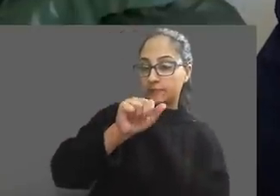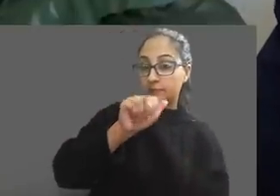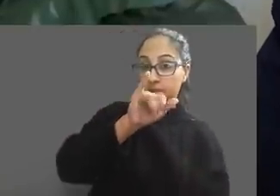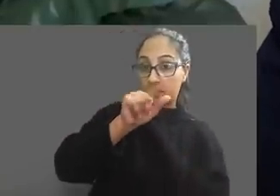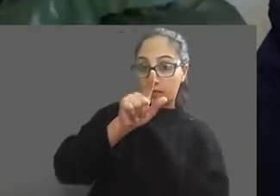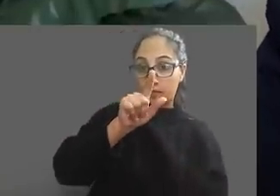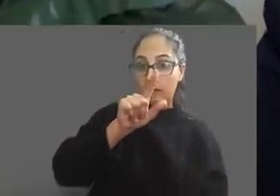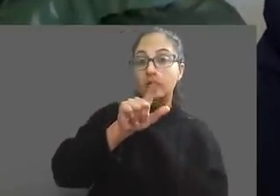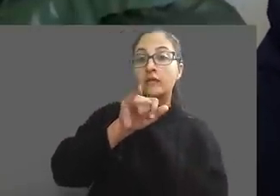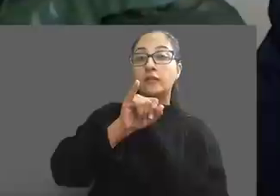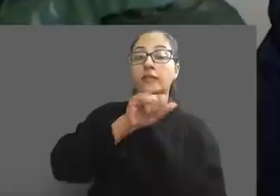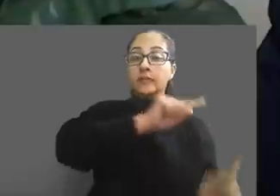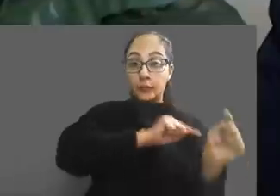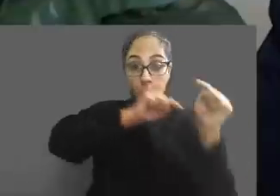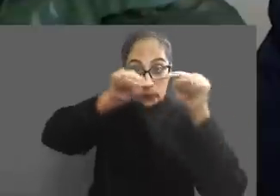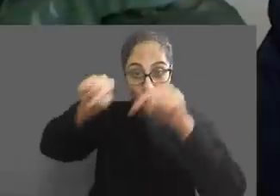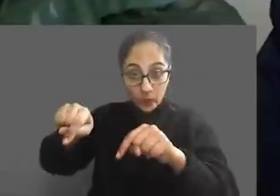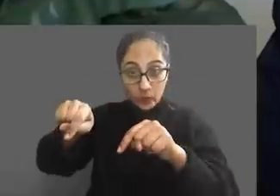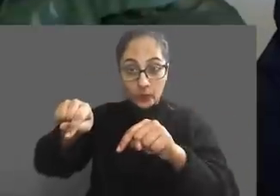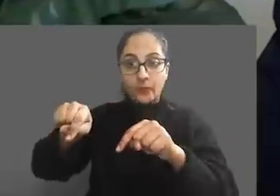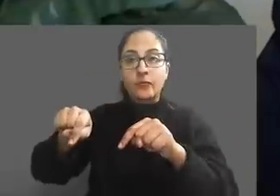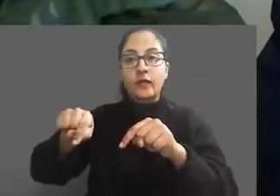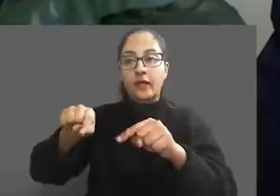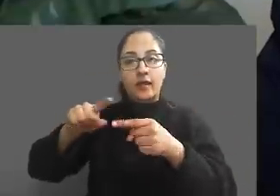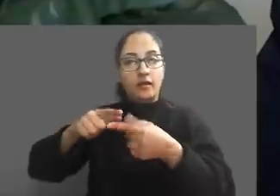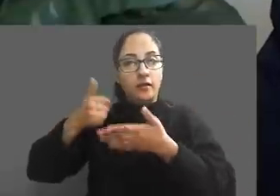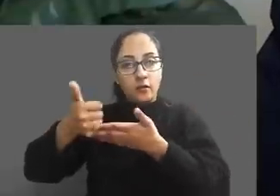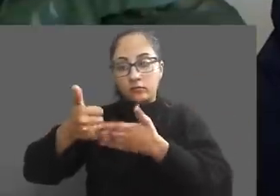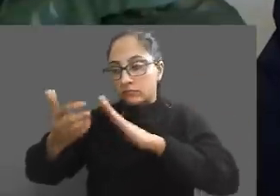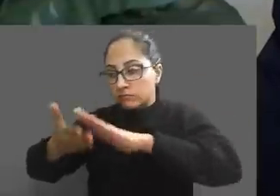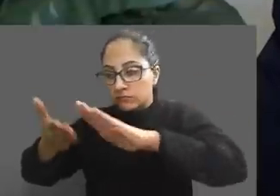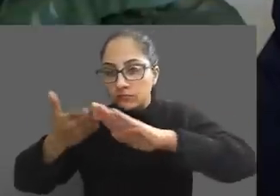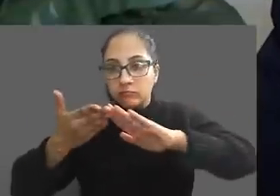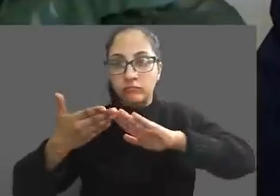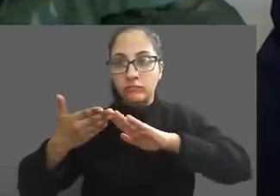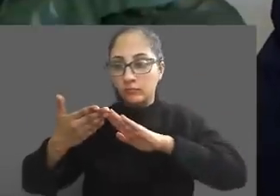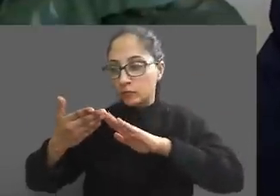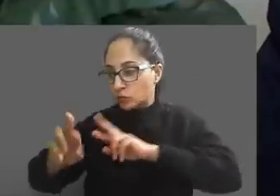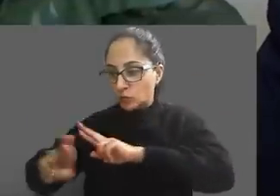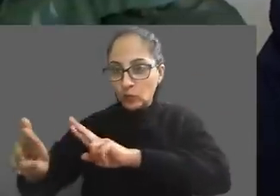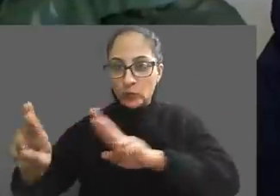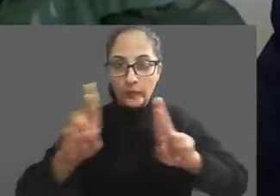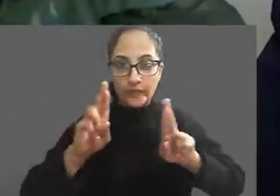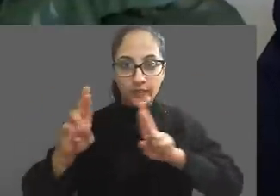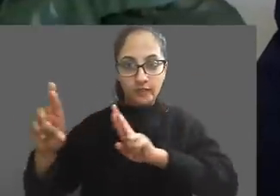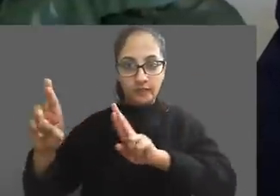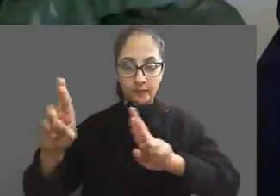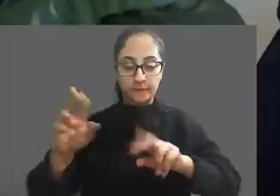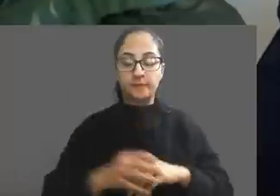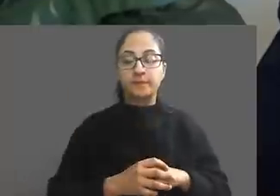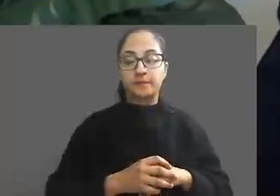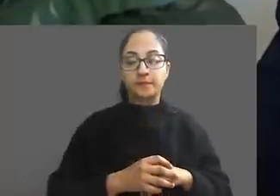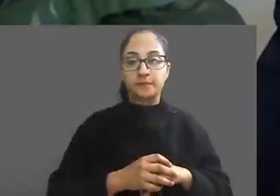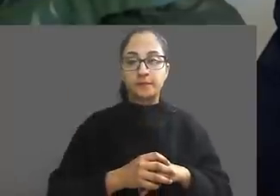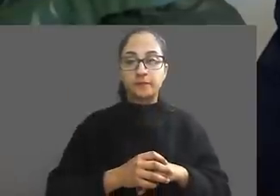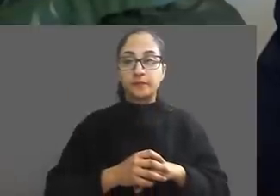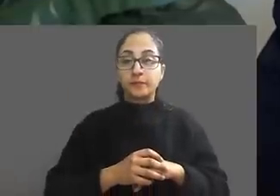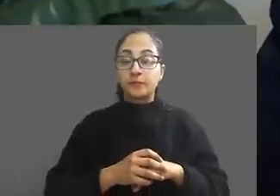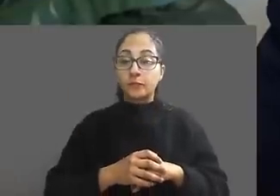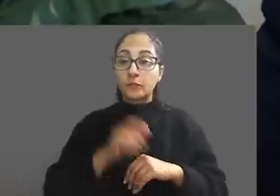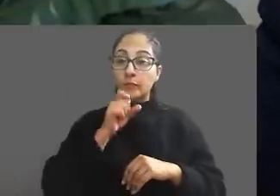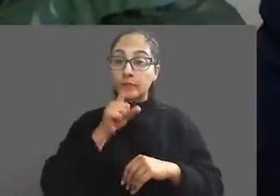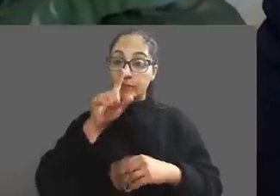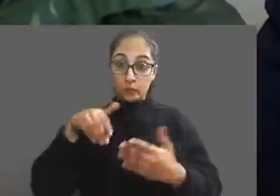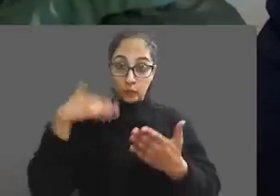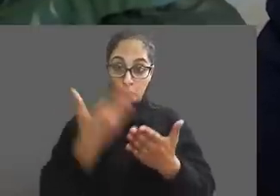night to help prepare everything for Mullah's visit. Later, that same Ismail traveled to Mumbai to volunteer for